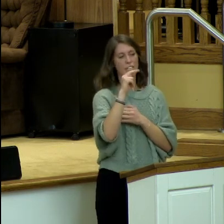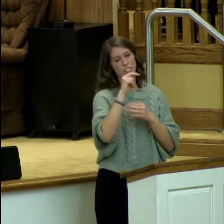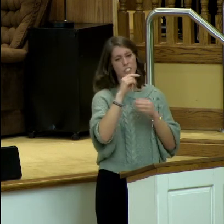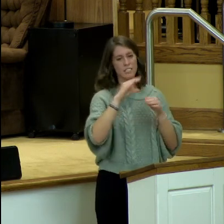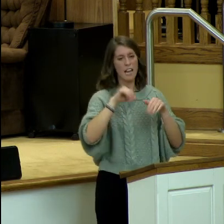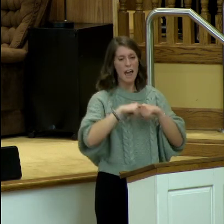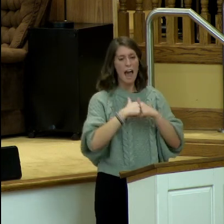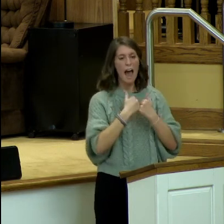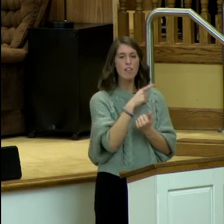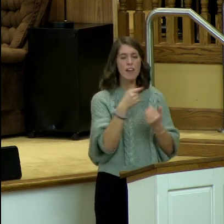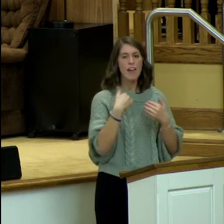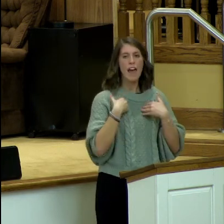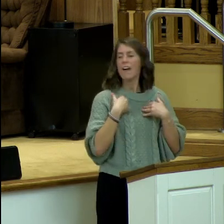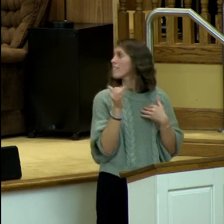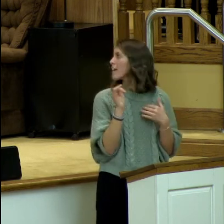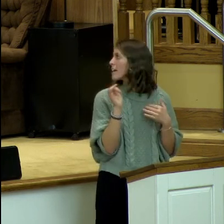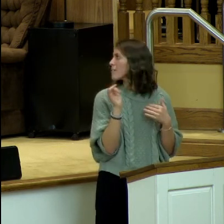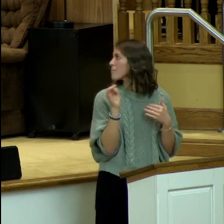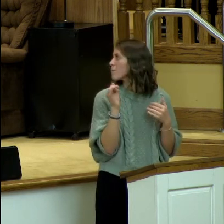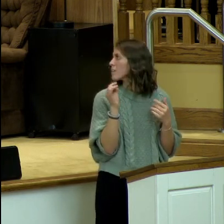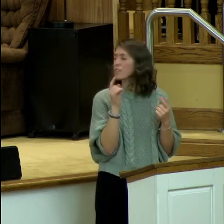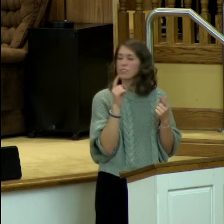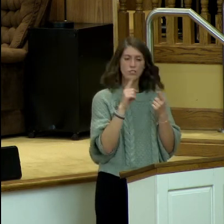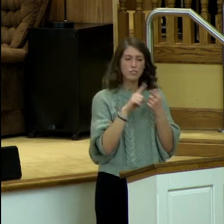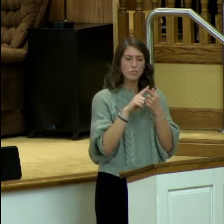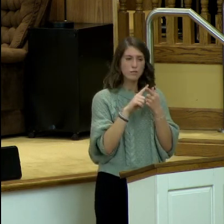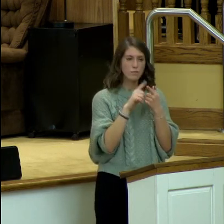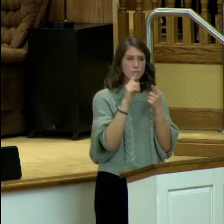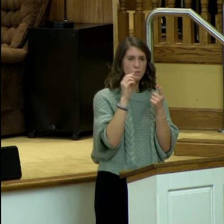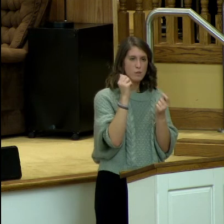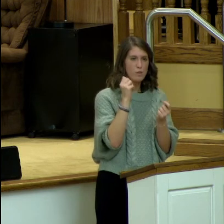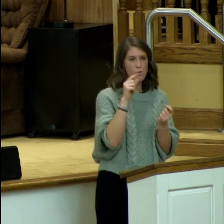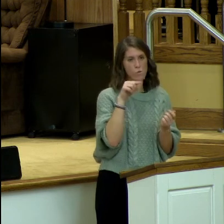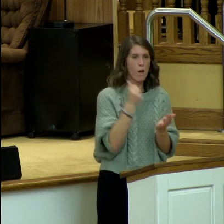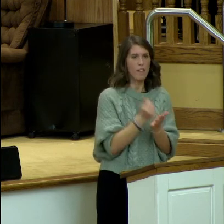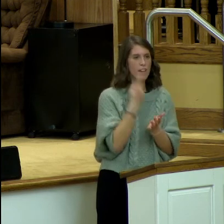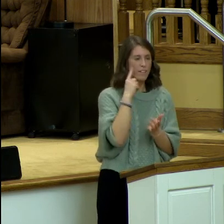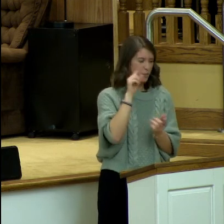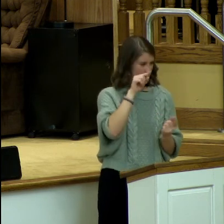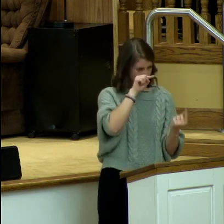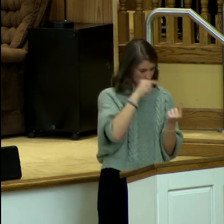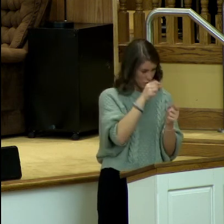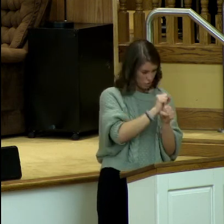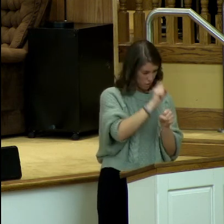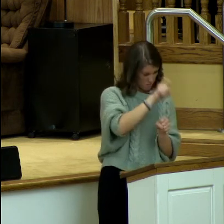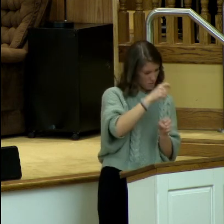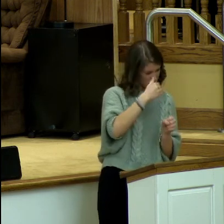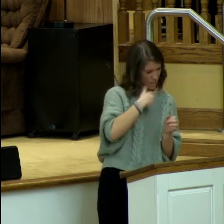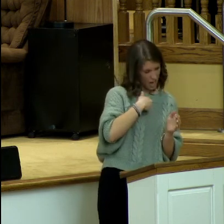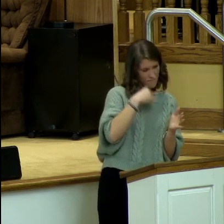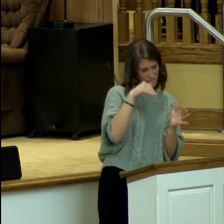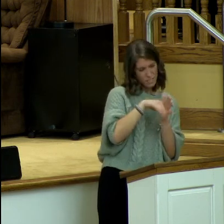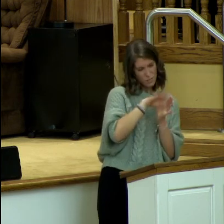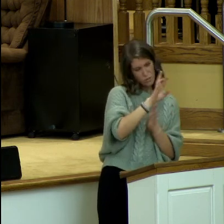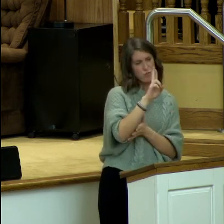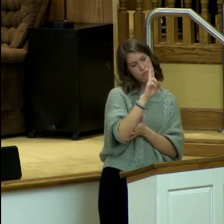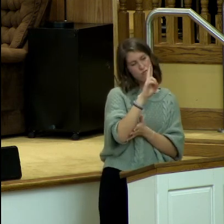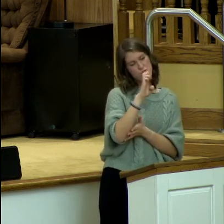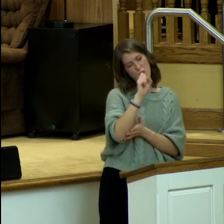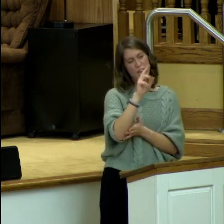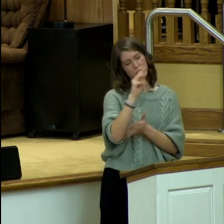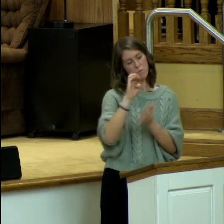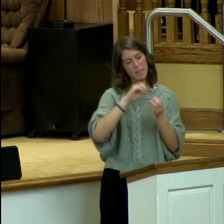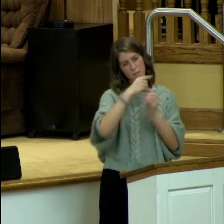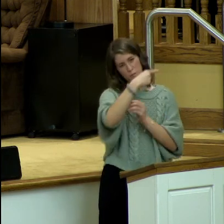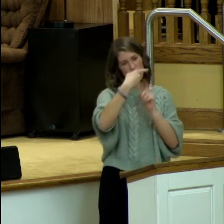have, to be qualified for a particular job, there's certain things you have to have in your resume.